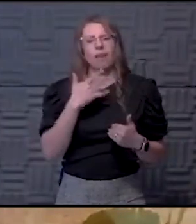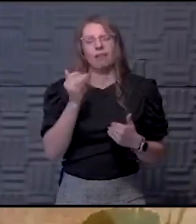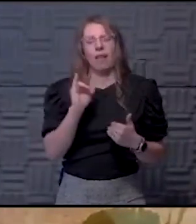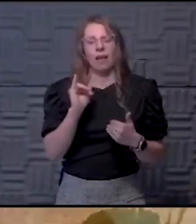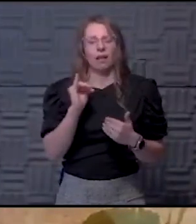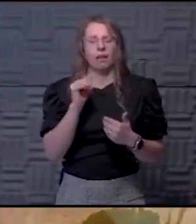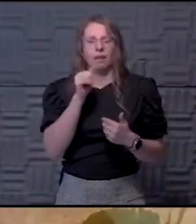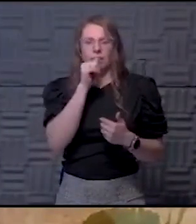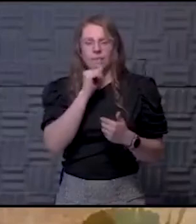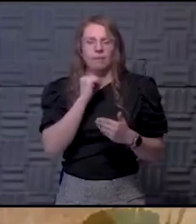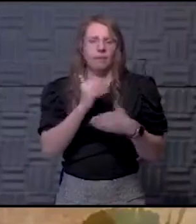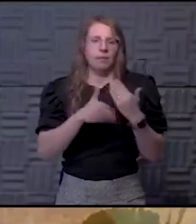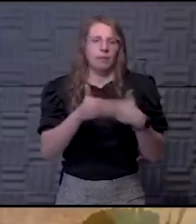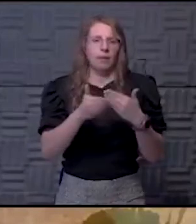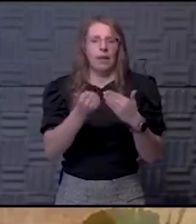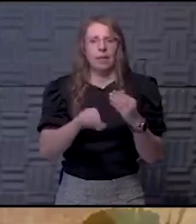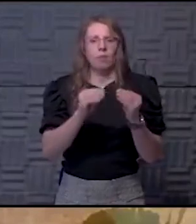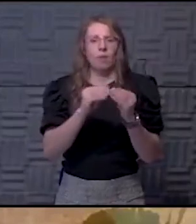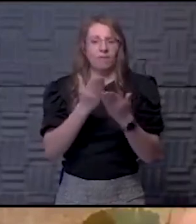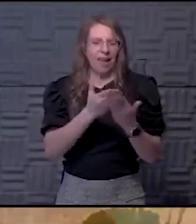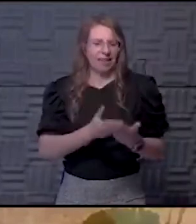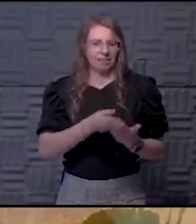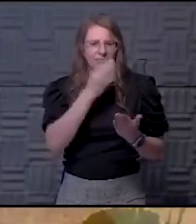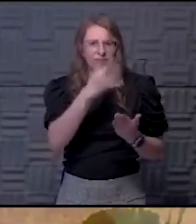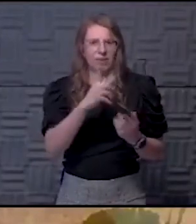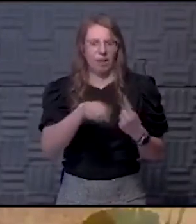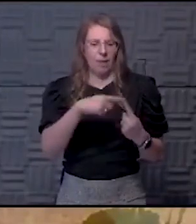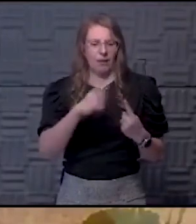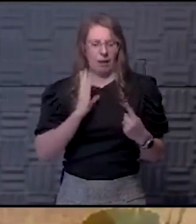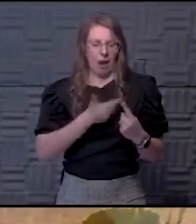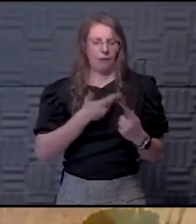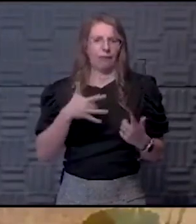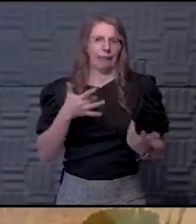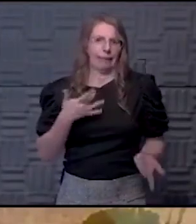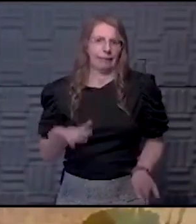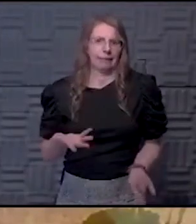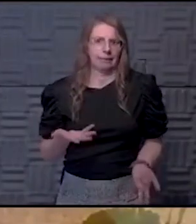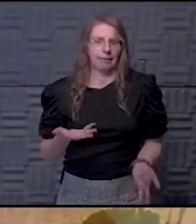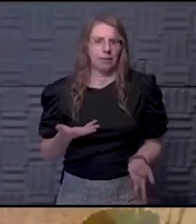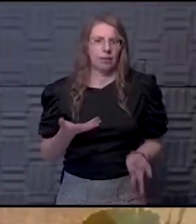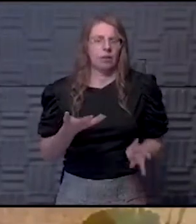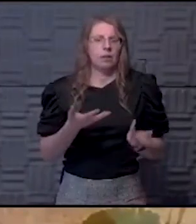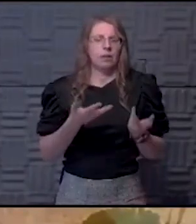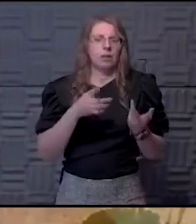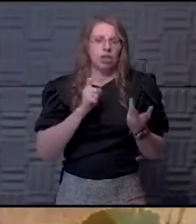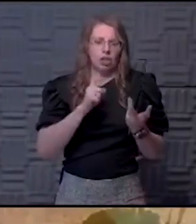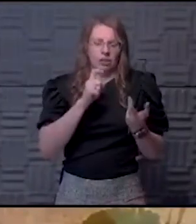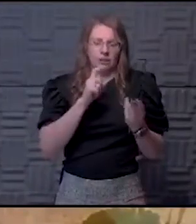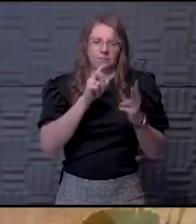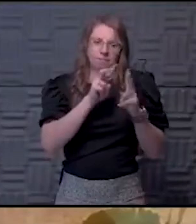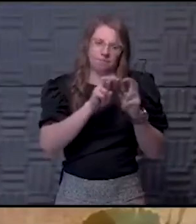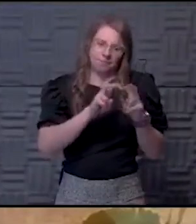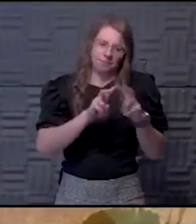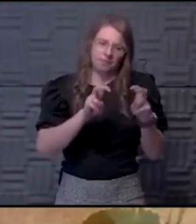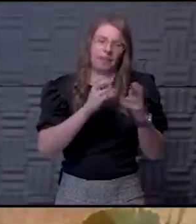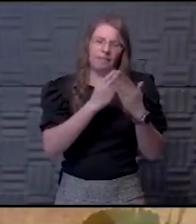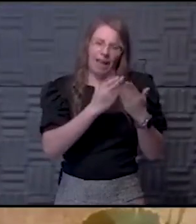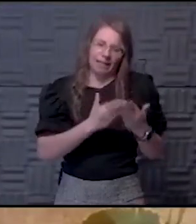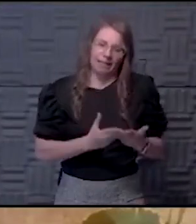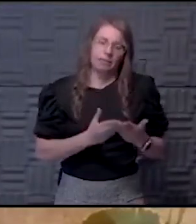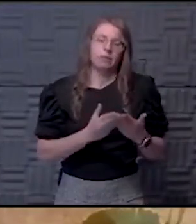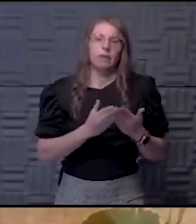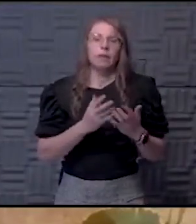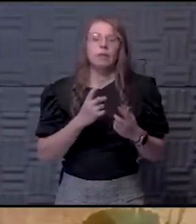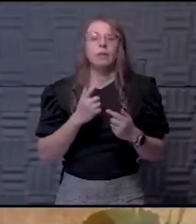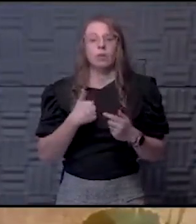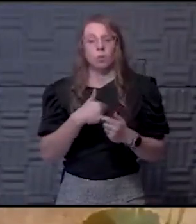anymore. Facts don't care about our feelings, and so we really want to engage in those things mindfully and wisely. And remember that